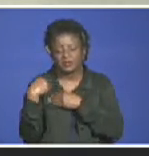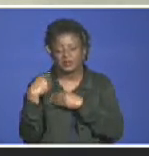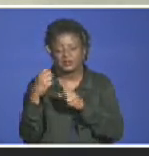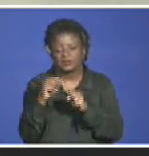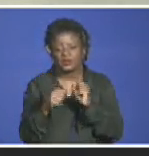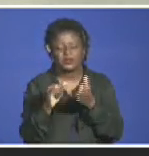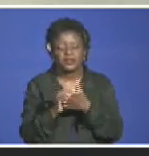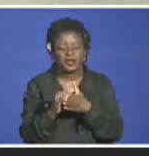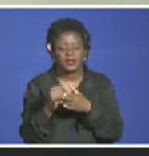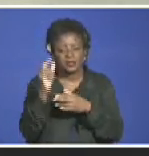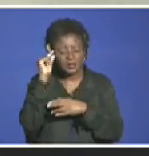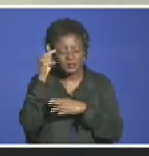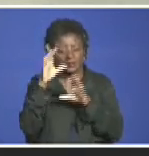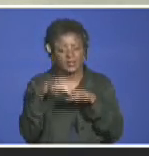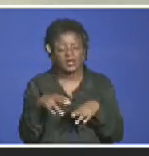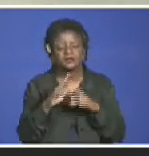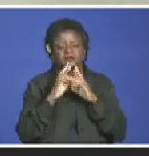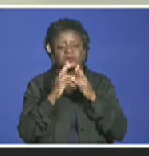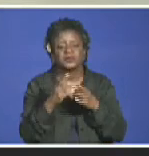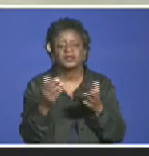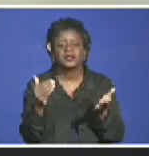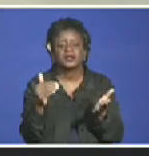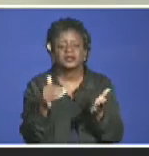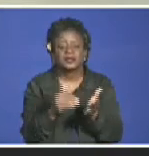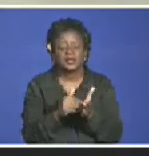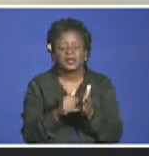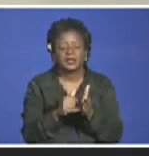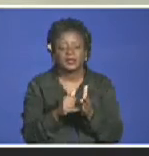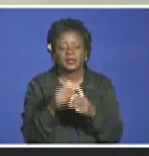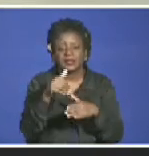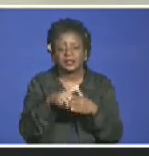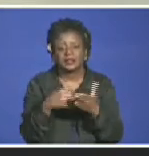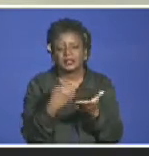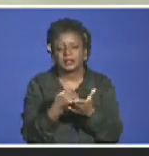again when necessary to cushion economic setbacks. Altavis Munnings, ZNS Network News.